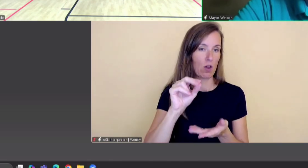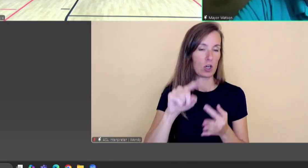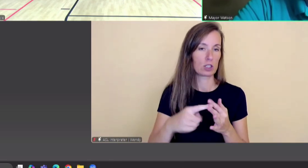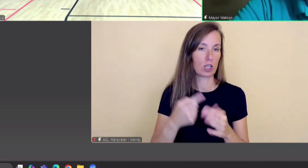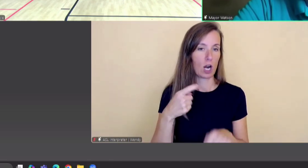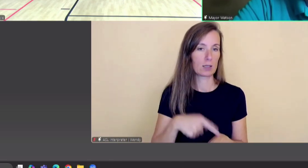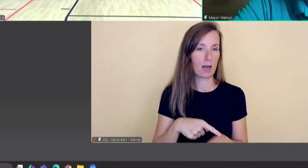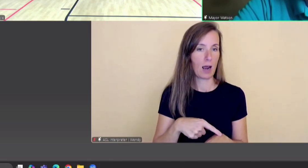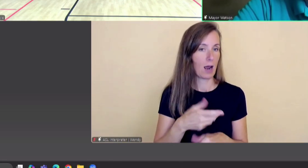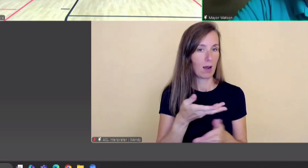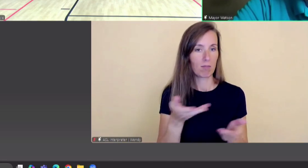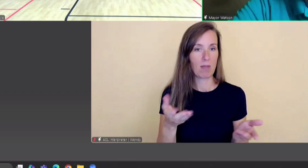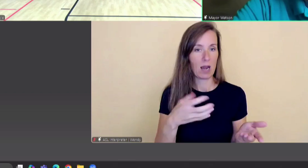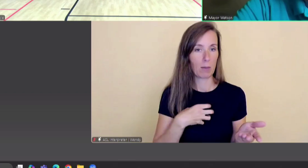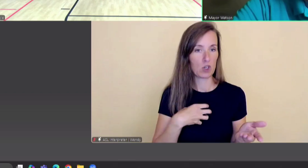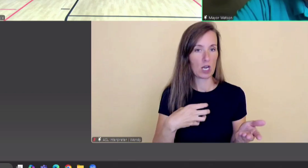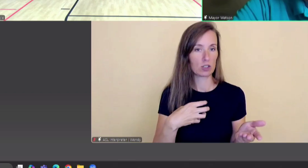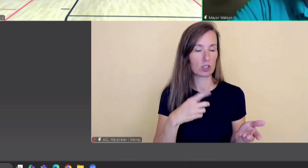council?